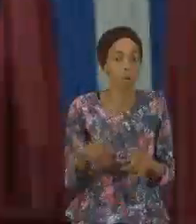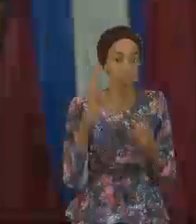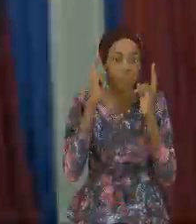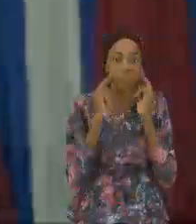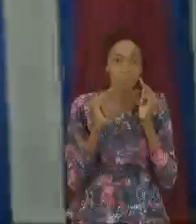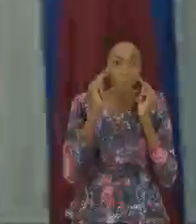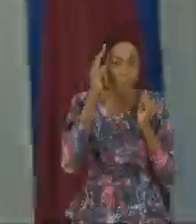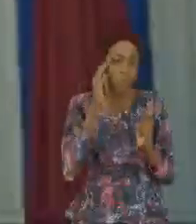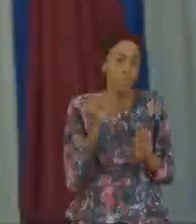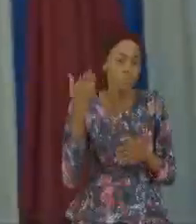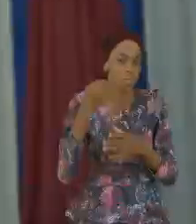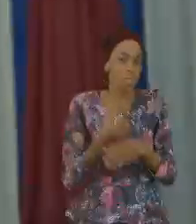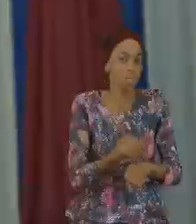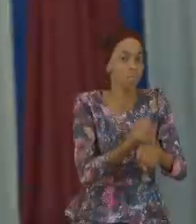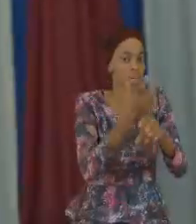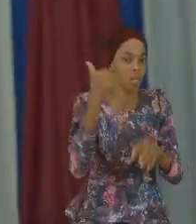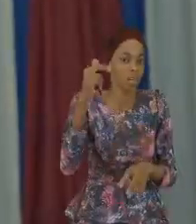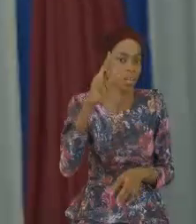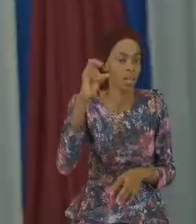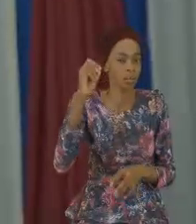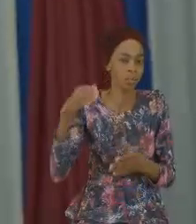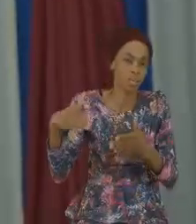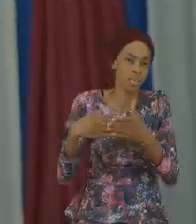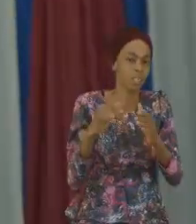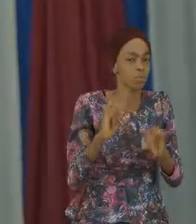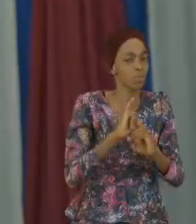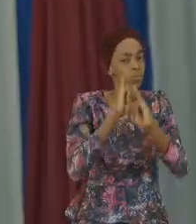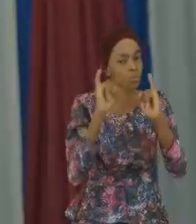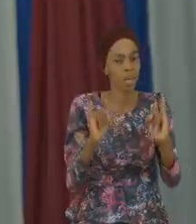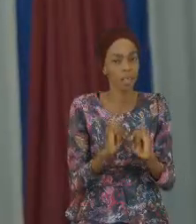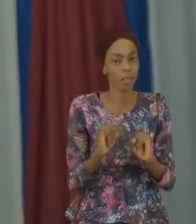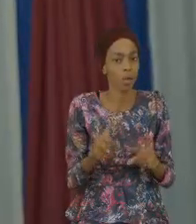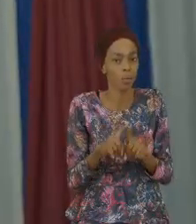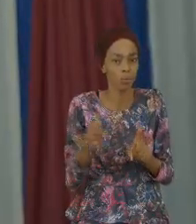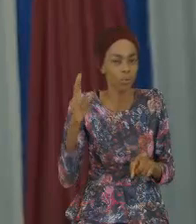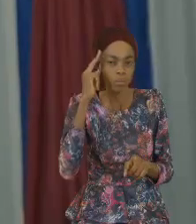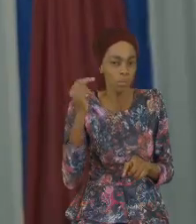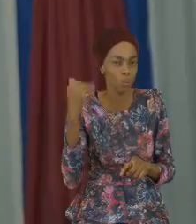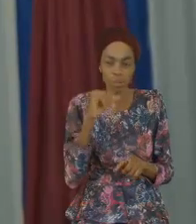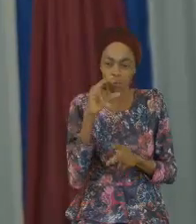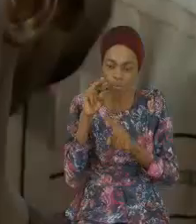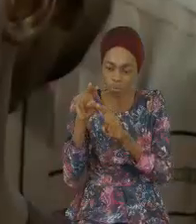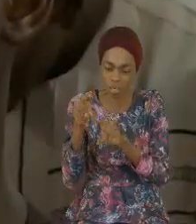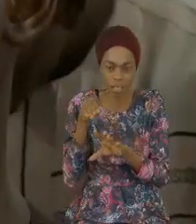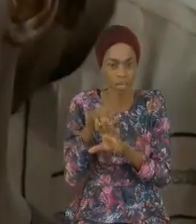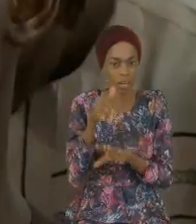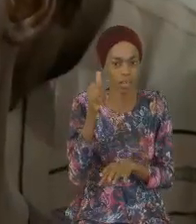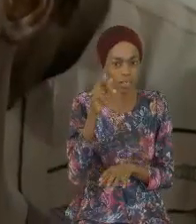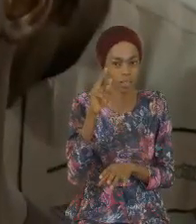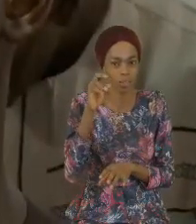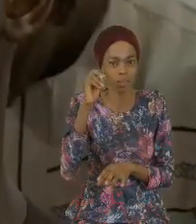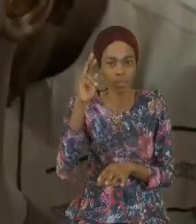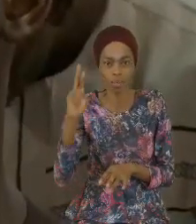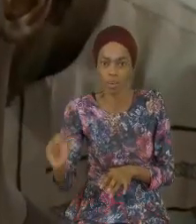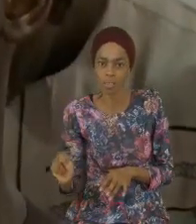he led them back into idolatry. But that man, he wasn't looking just at Aaron. He saw